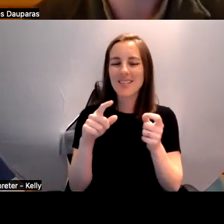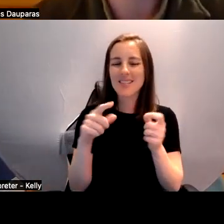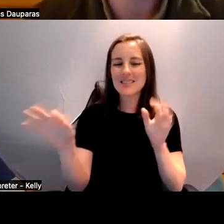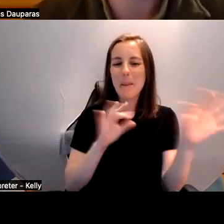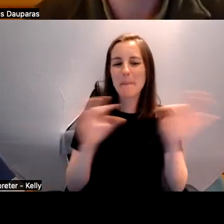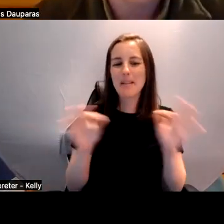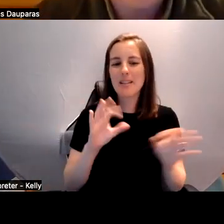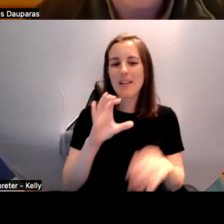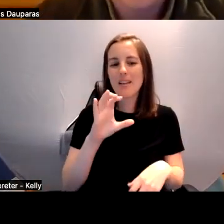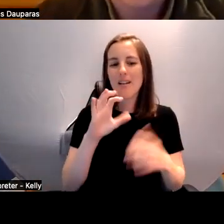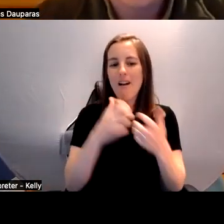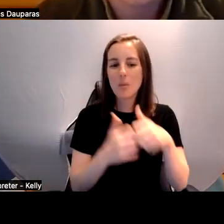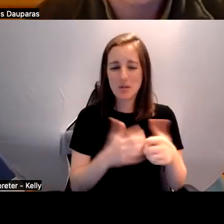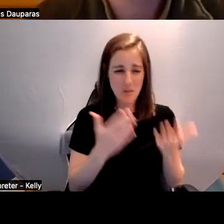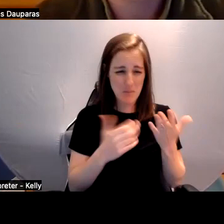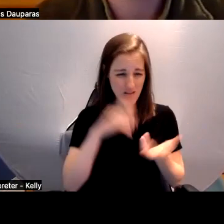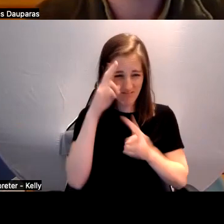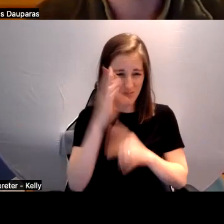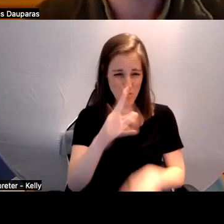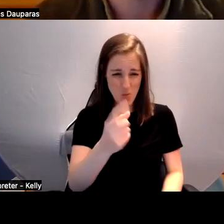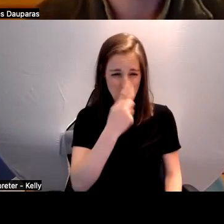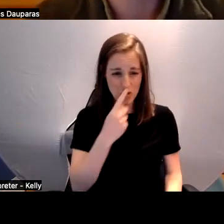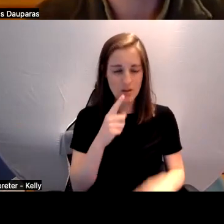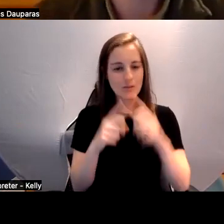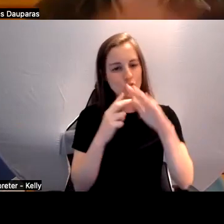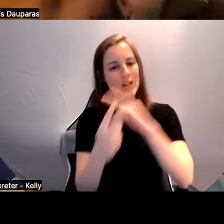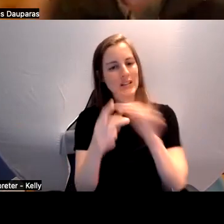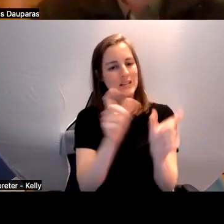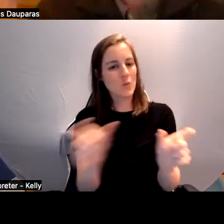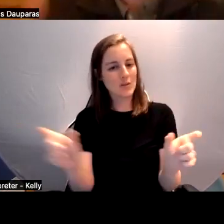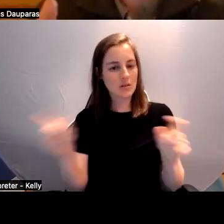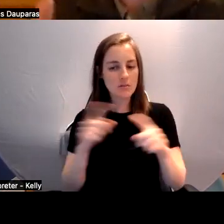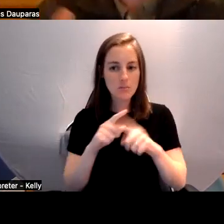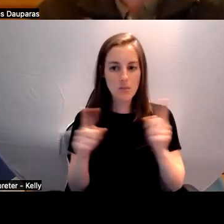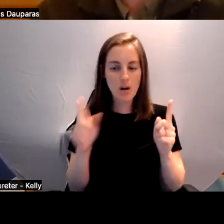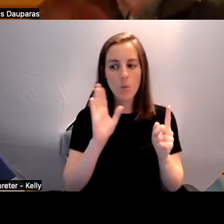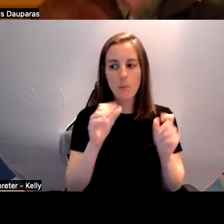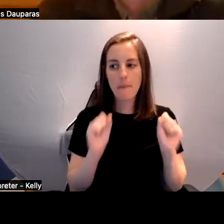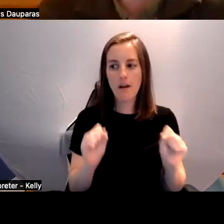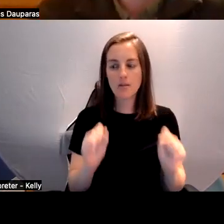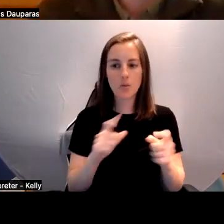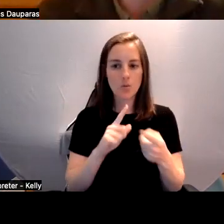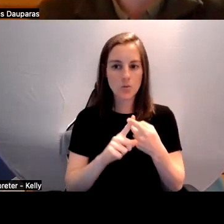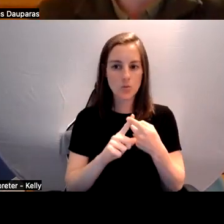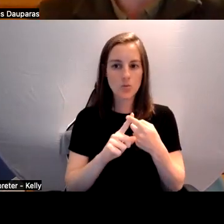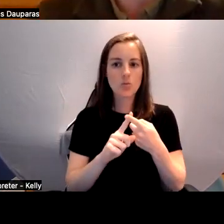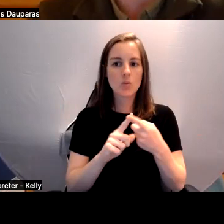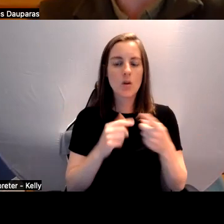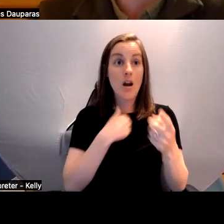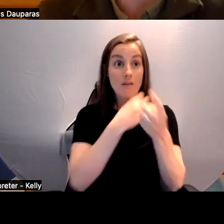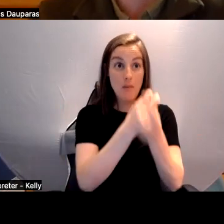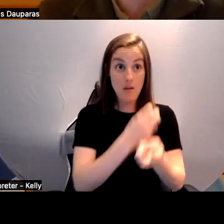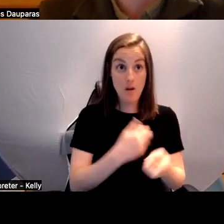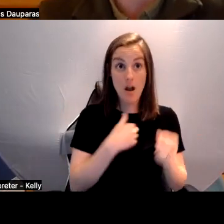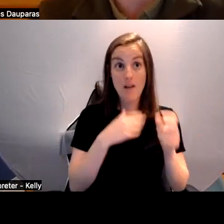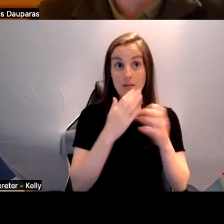predicting a sequence. Maybe I misunderstood the question. But it would be possible, for example, to perturb the backbone, have some way to move the backbone,